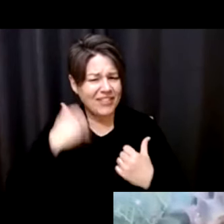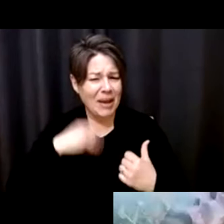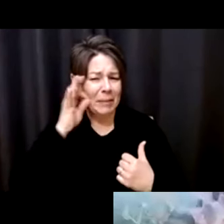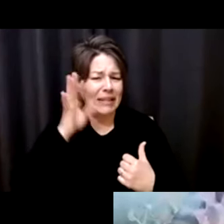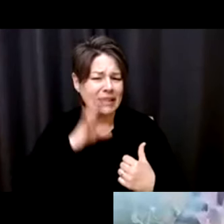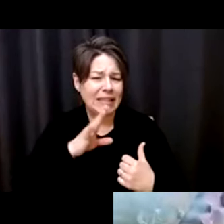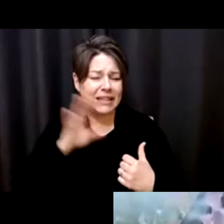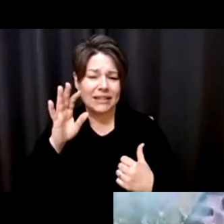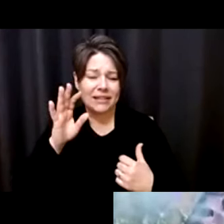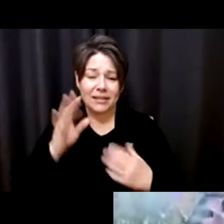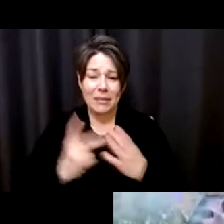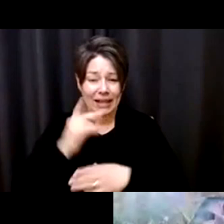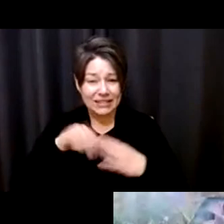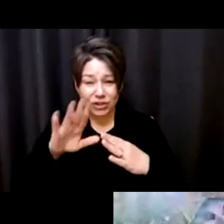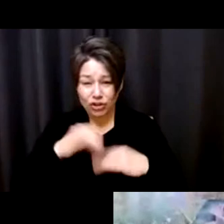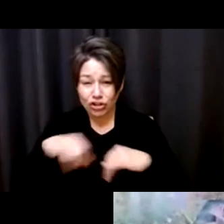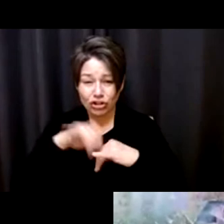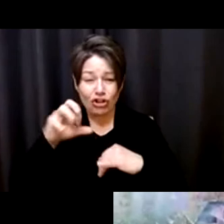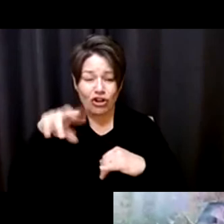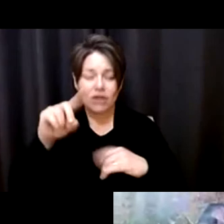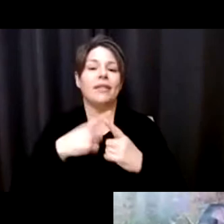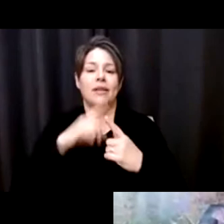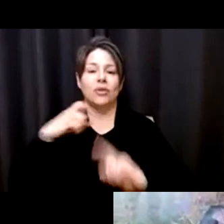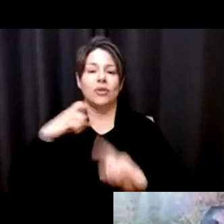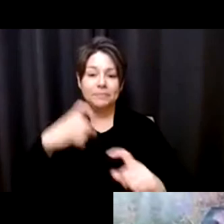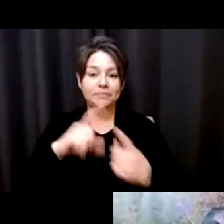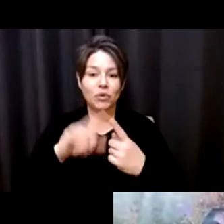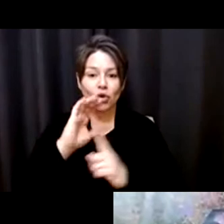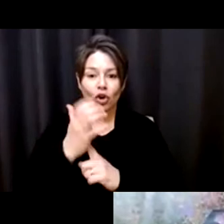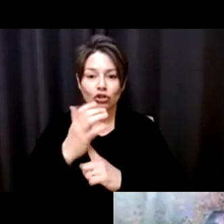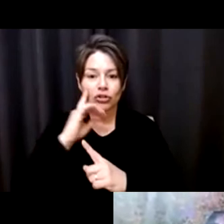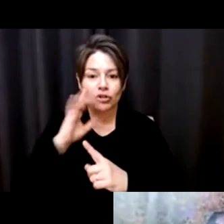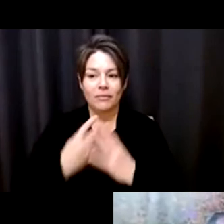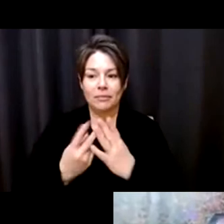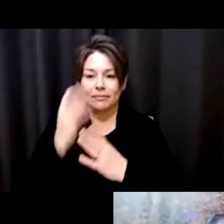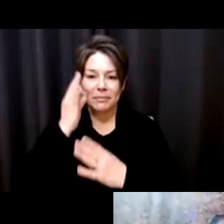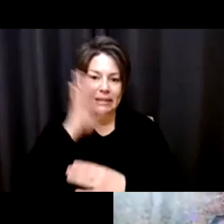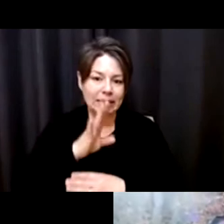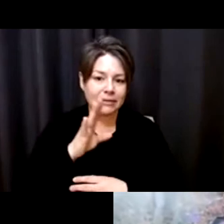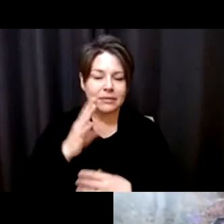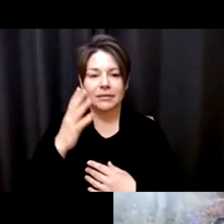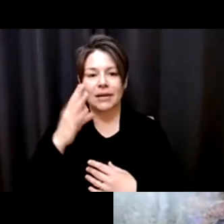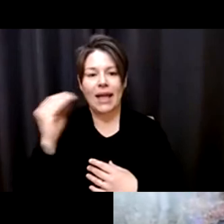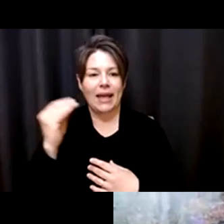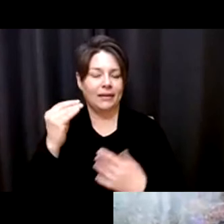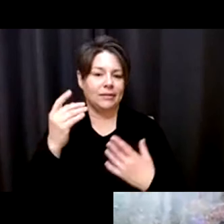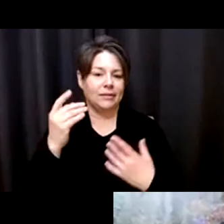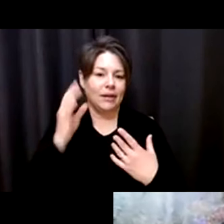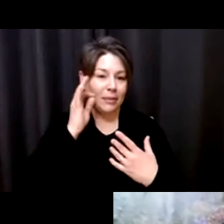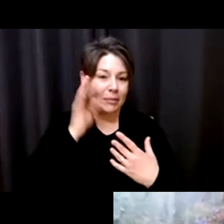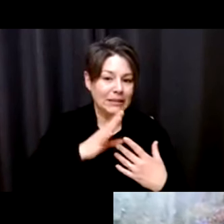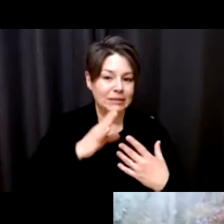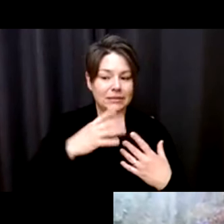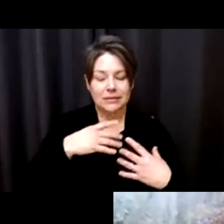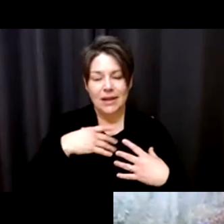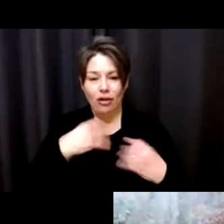in your yard, you'll at least be contributing to the culture of the bees and the health of the bees, uh-huh. You know,